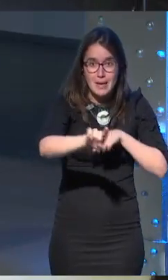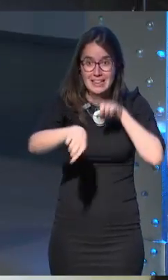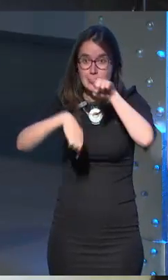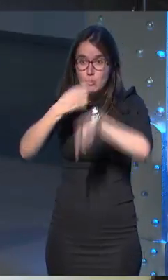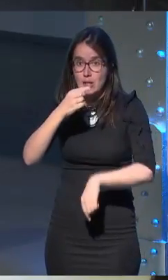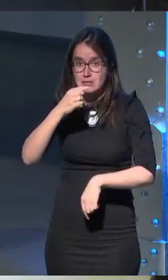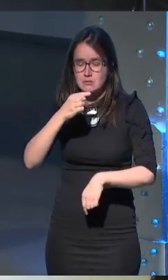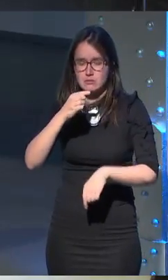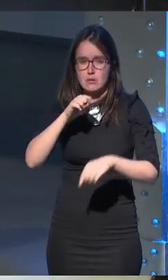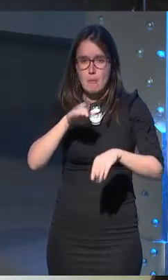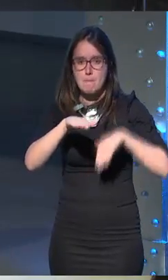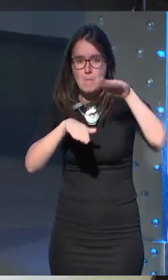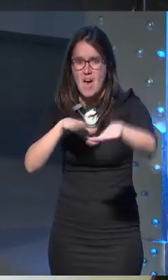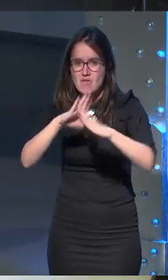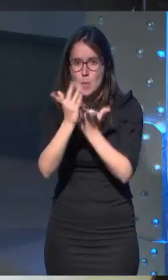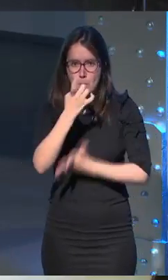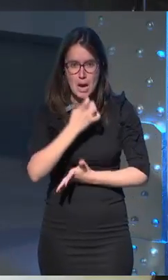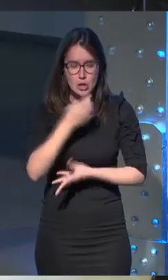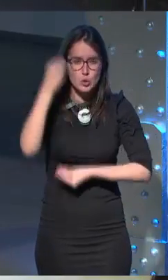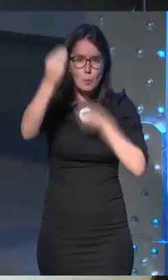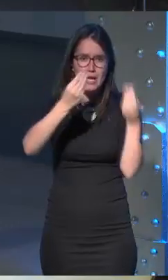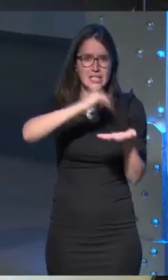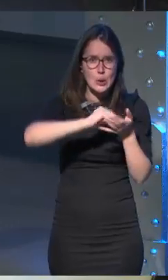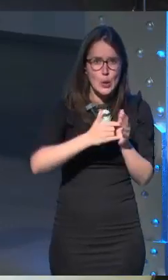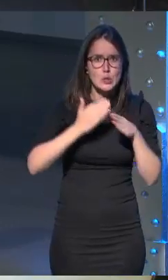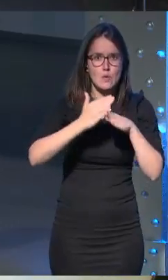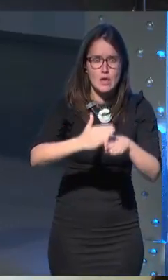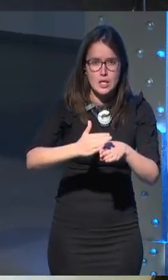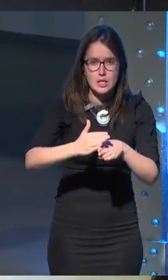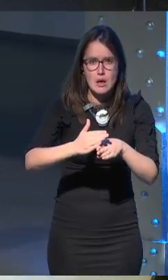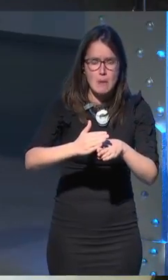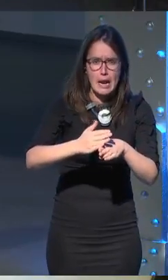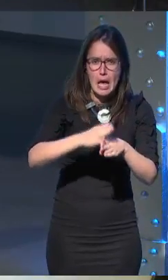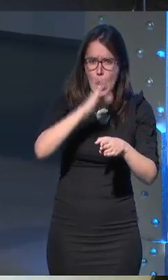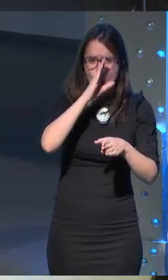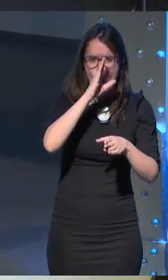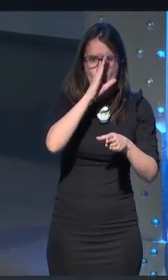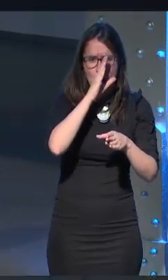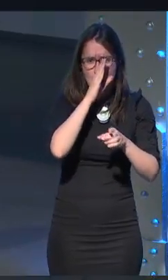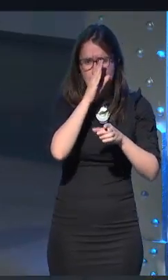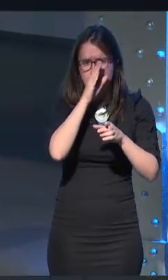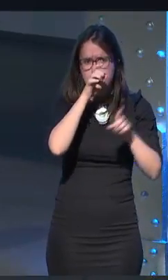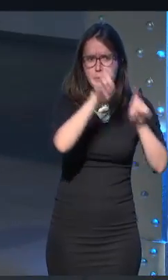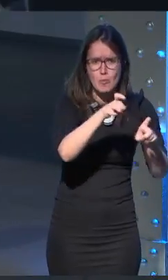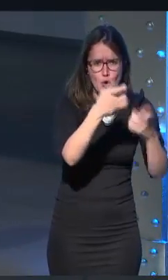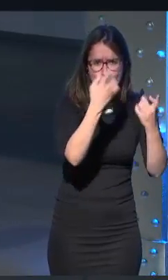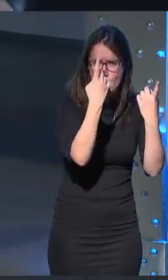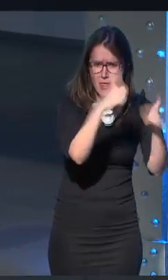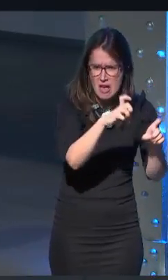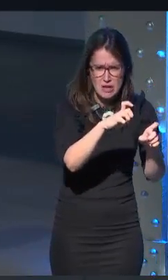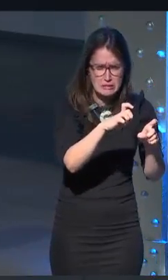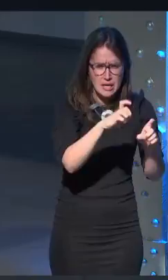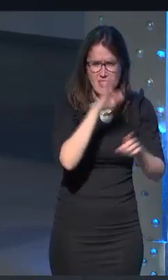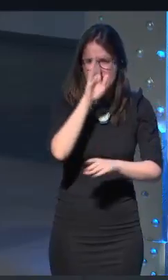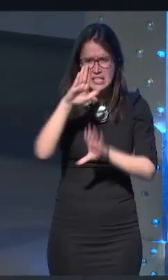be the first step to go to Mars. Or do you think that technology will be enough to overlook the moon